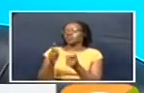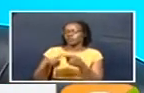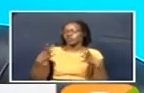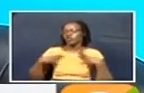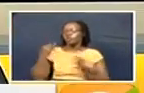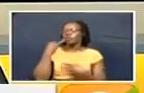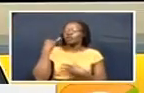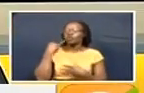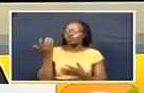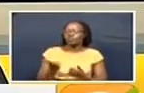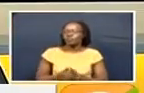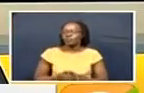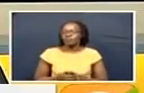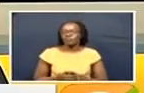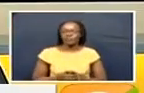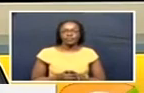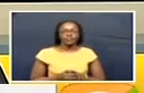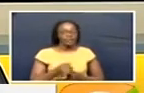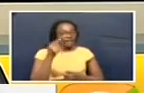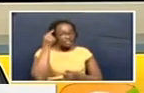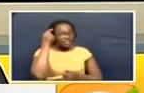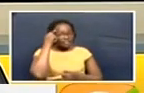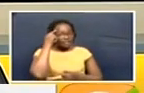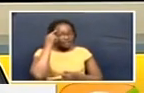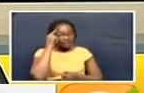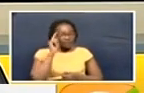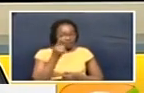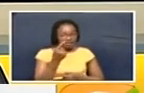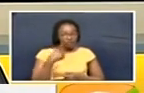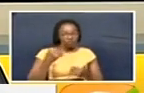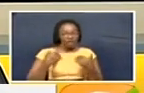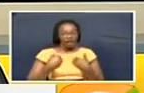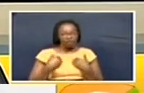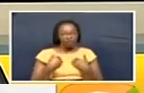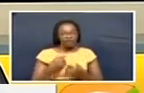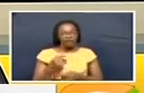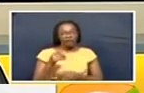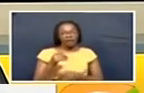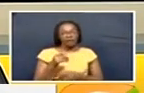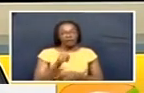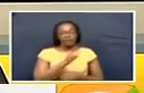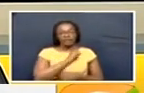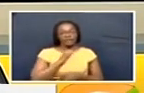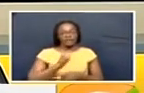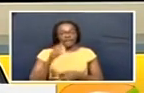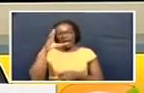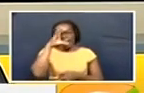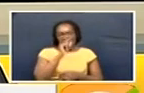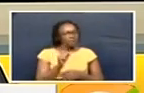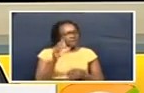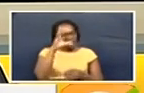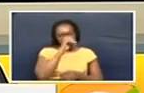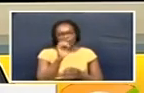that county? I think, one, we've had a very, very absentee senator currently in the last 5 years. And, I mean,